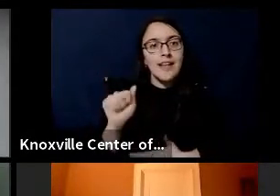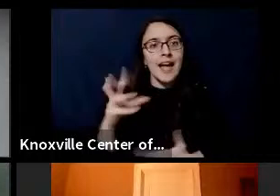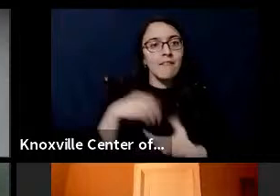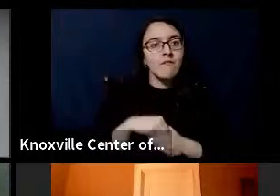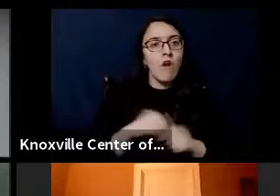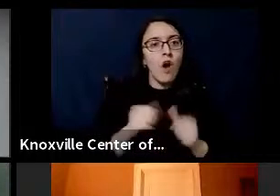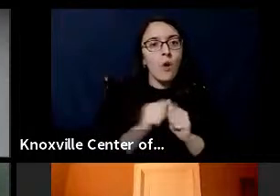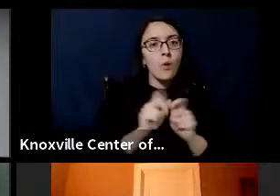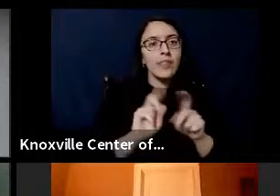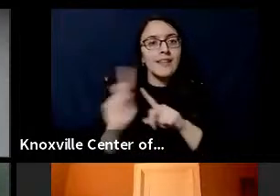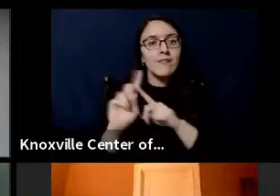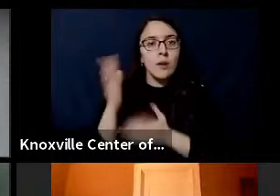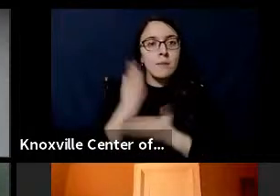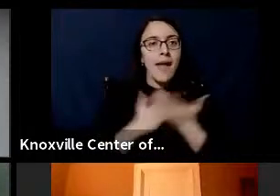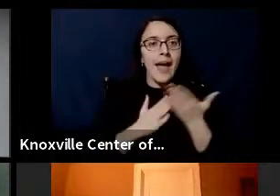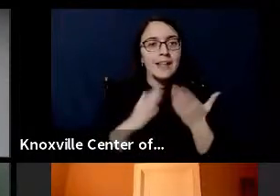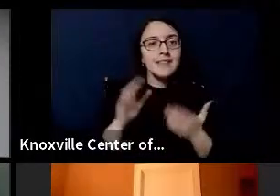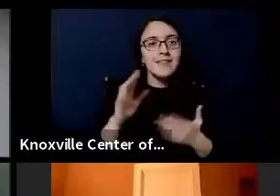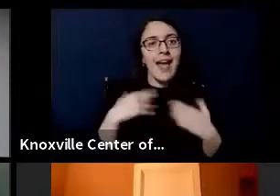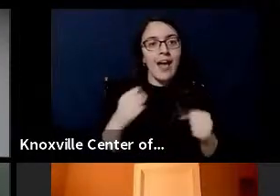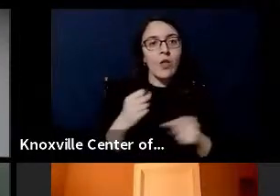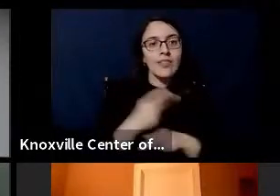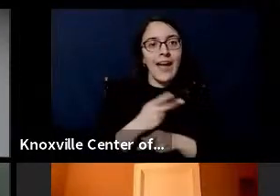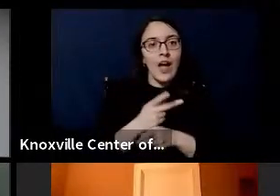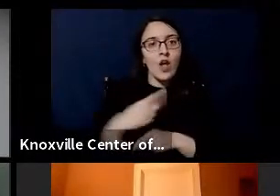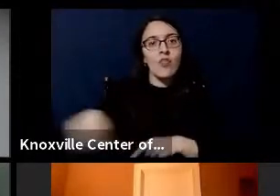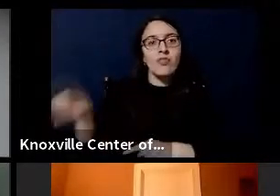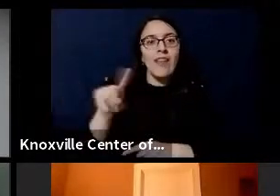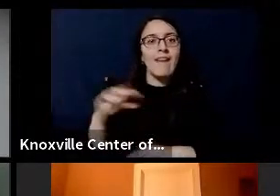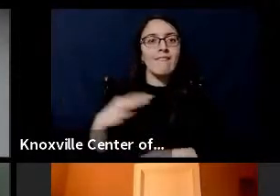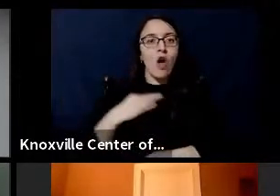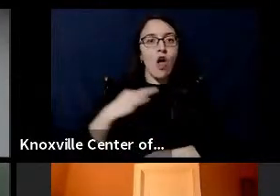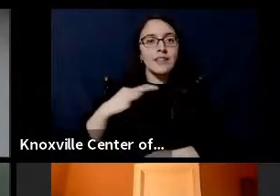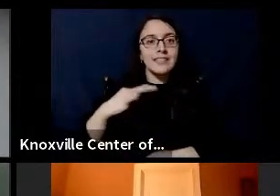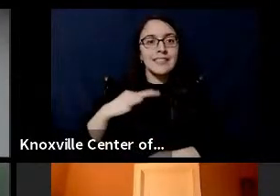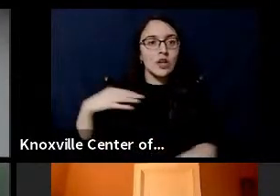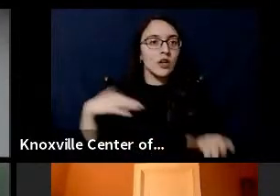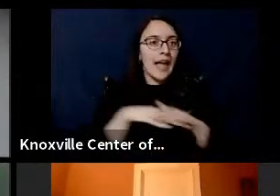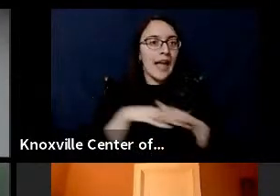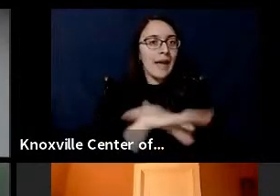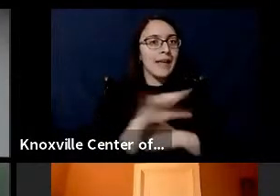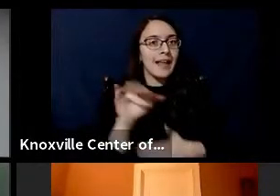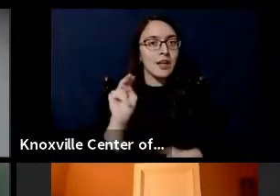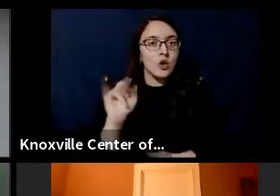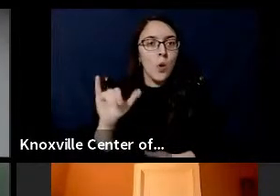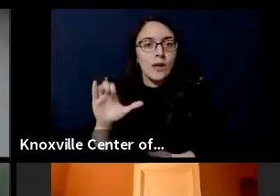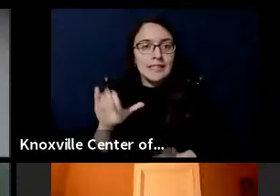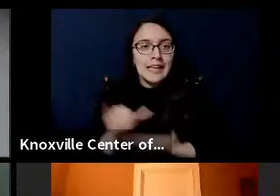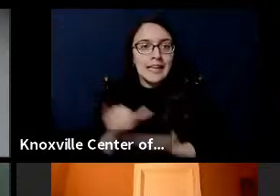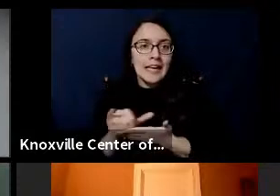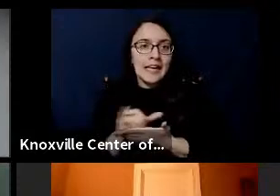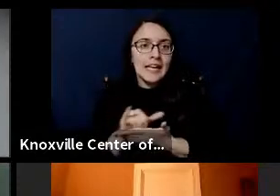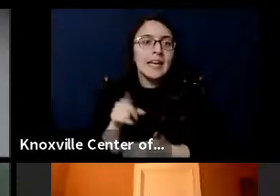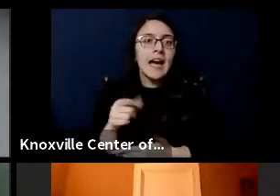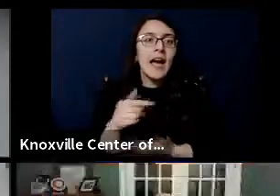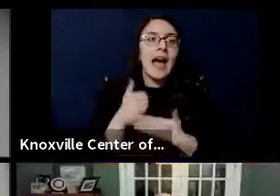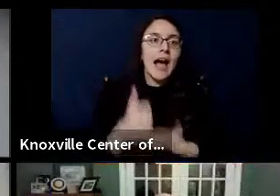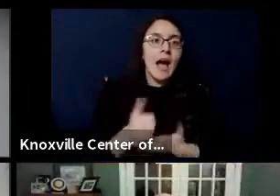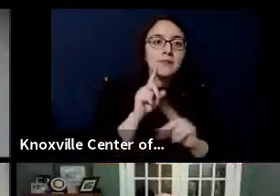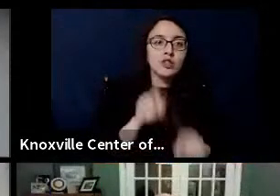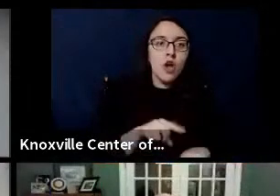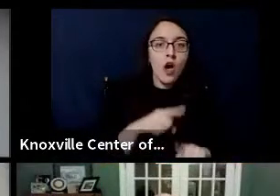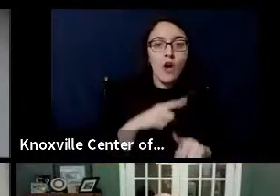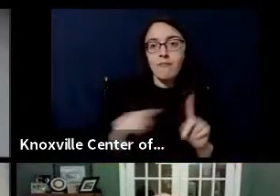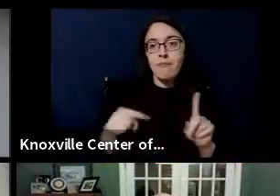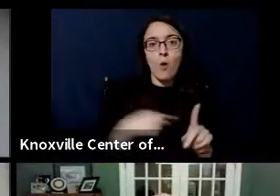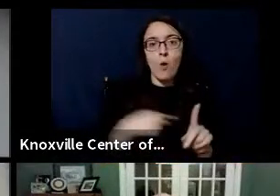healthcare volunteered and came into New York City to help solve that crisis. We don't have anybody to